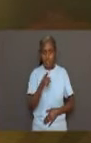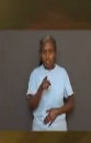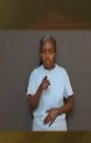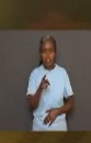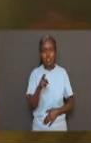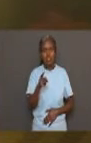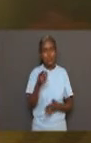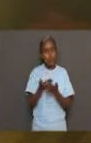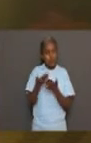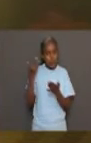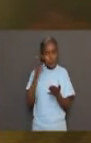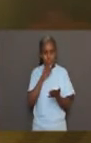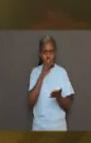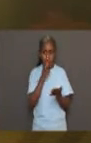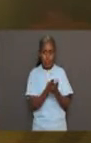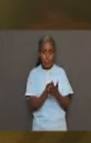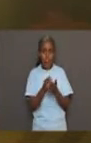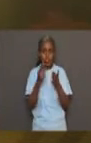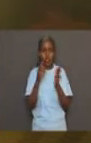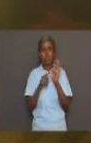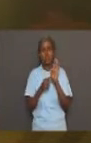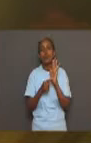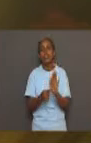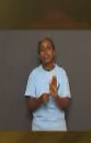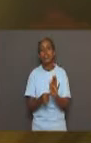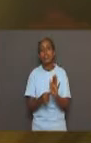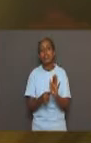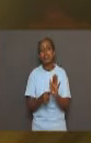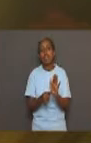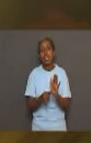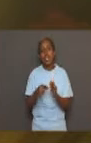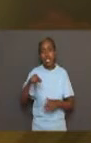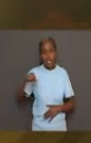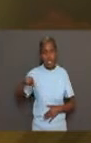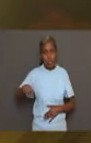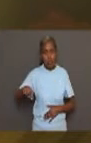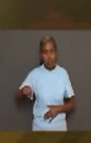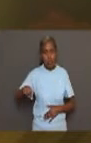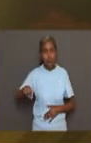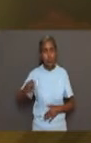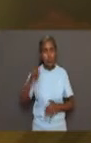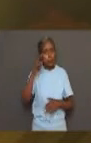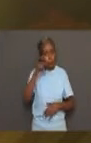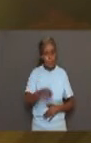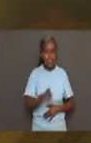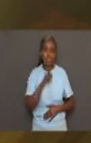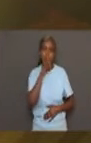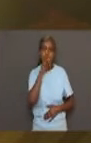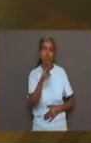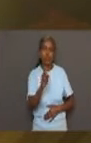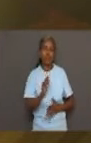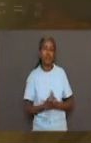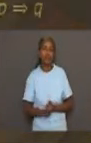already been proved to demonstrate that Q must be true as